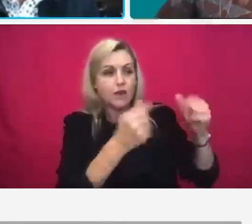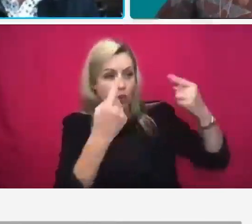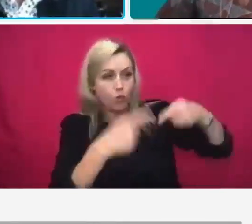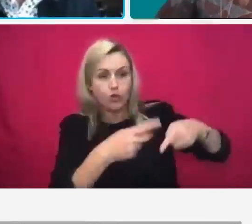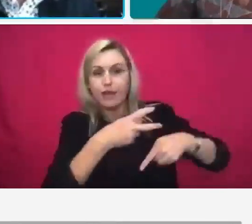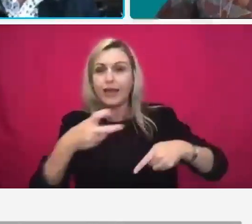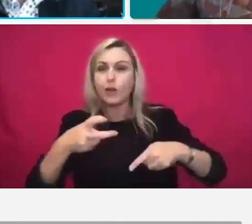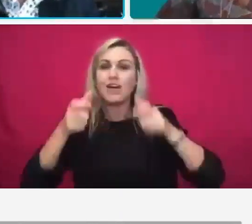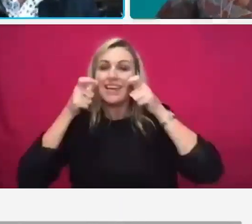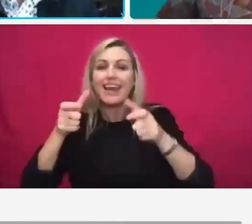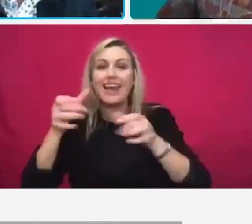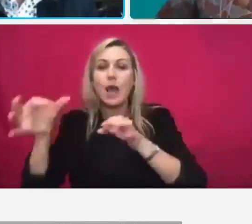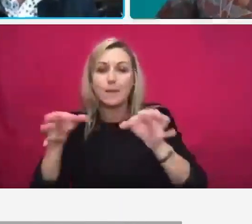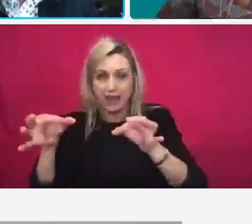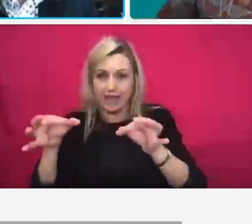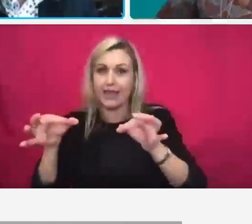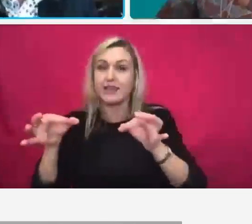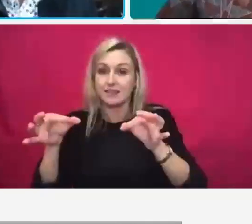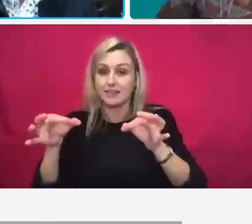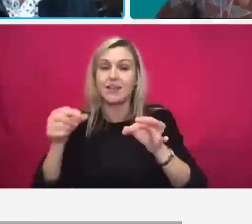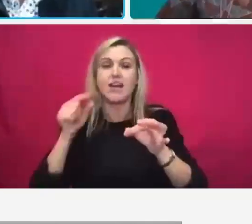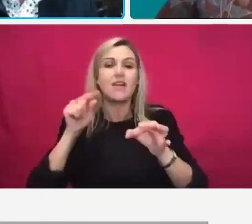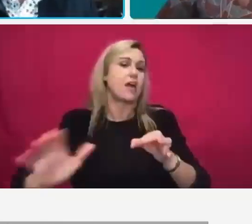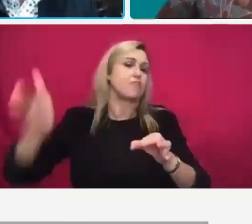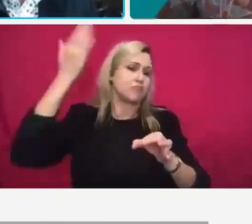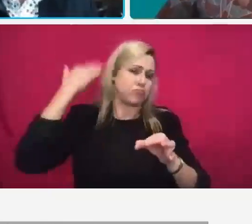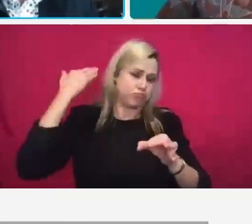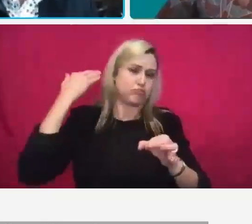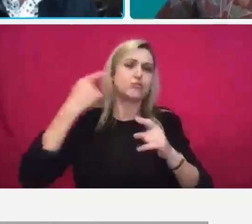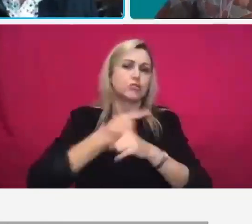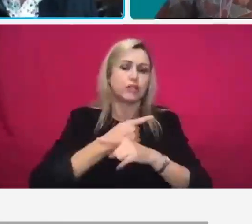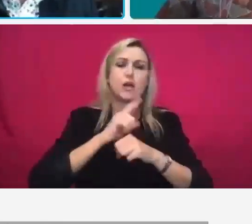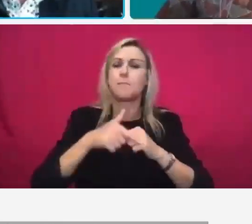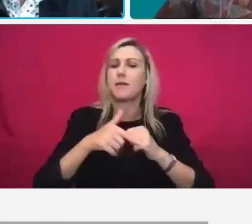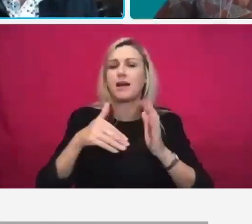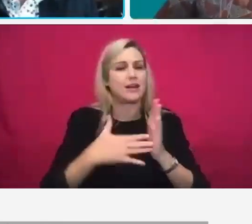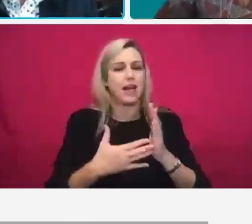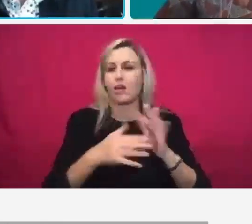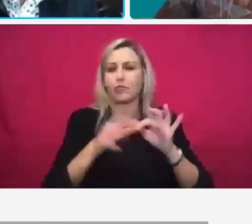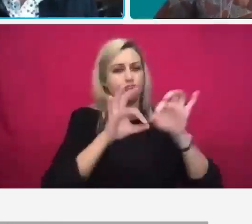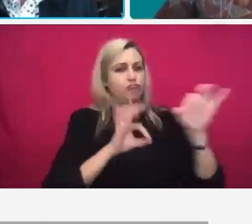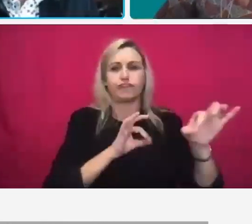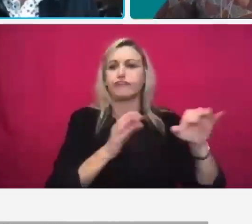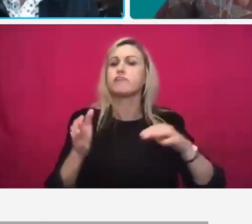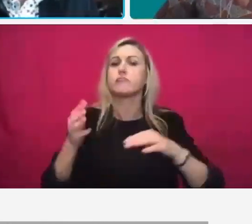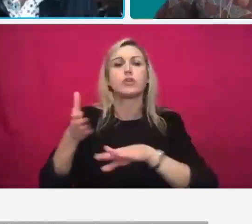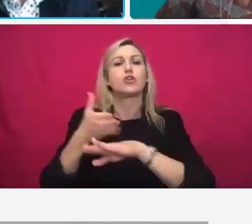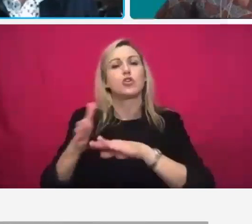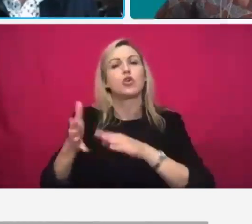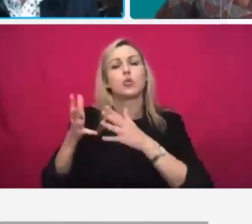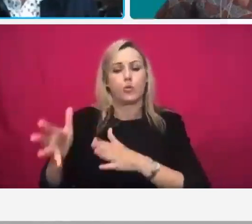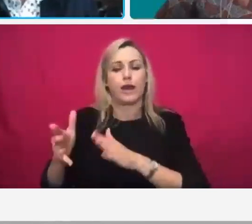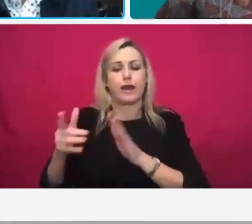ago, that was one of the reforms that was wanted to achieve. I suspect that it's not as directly relevant